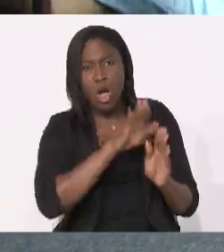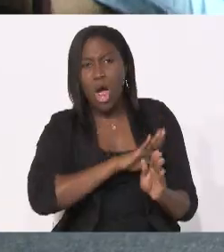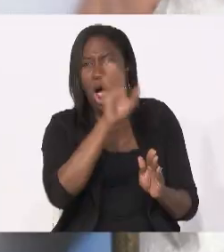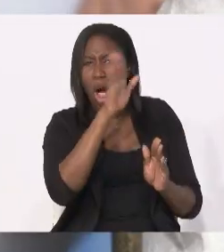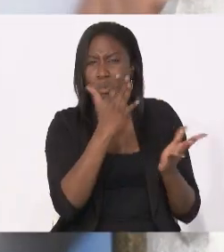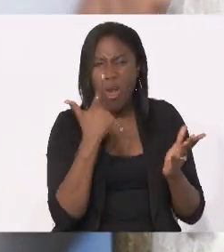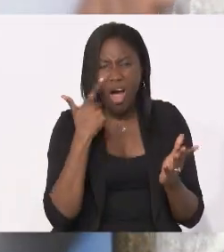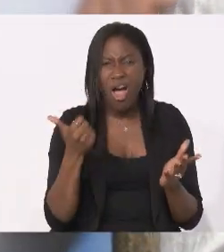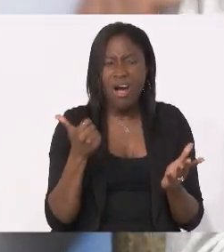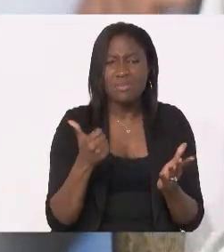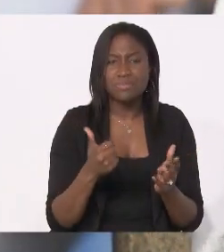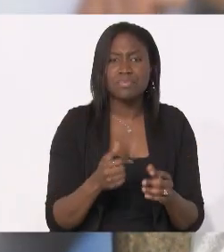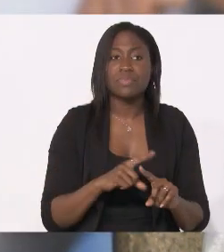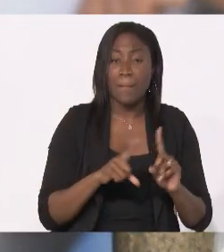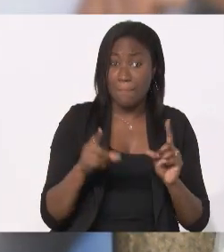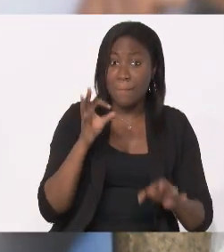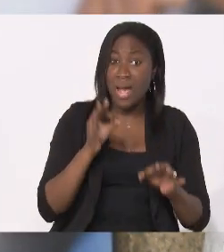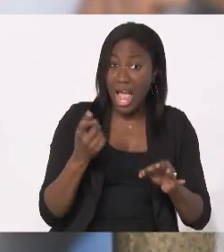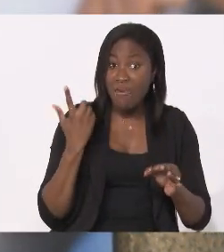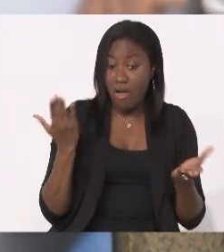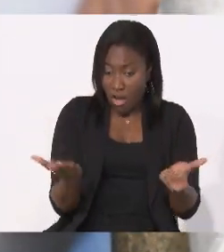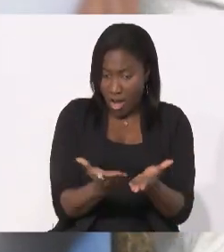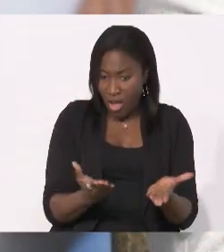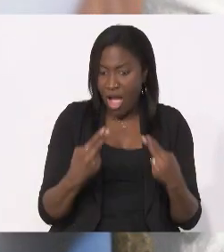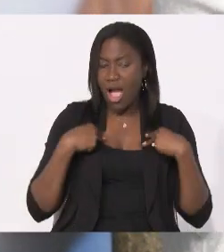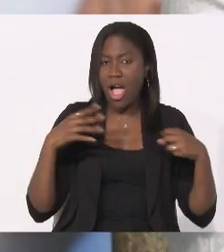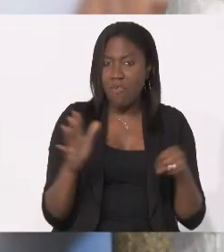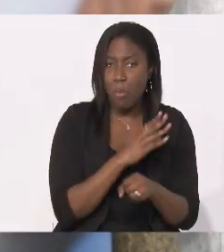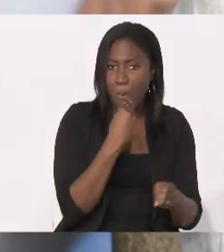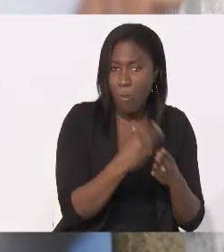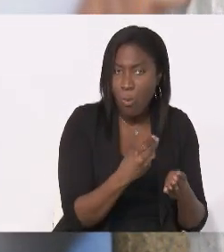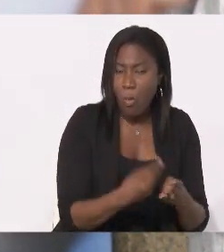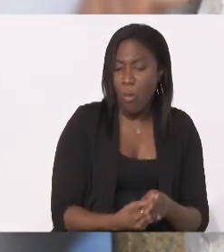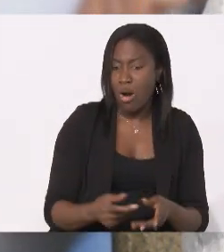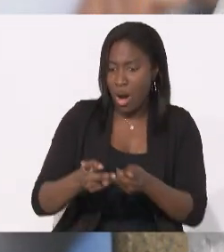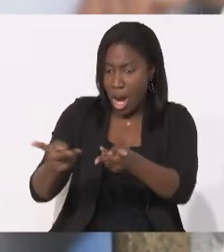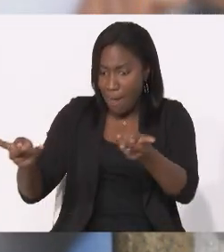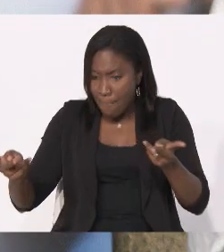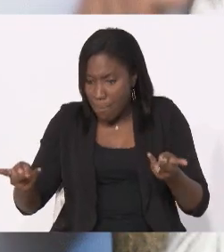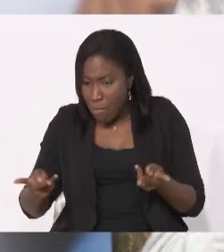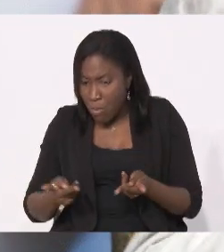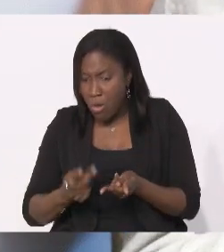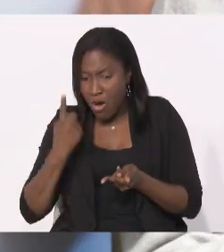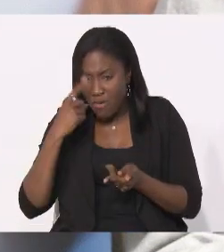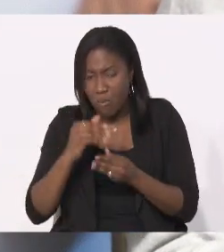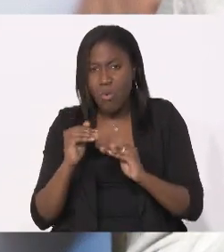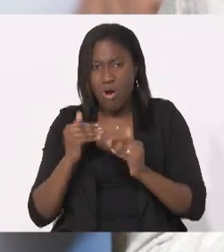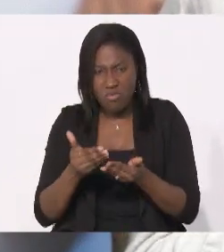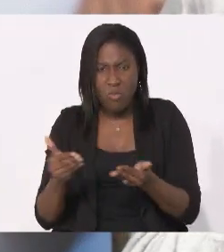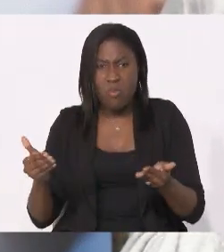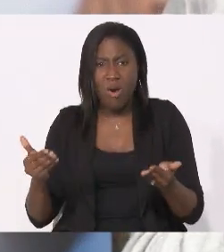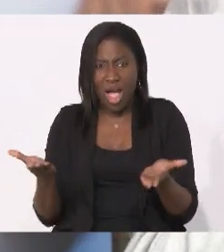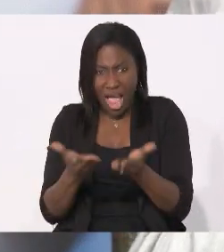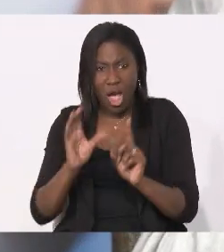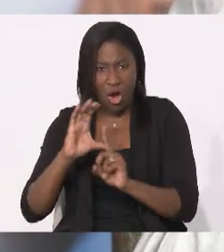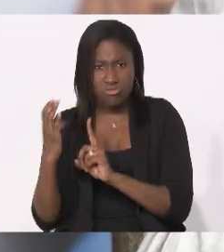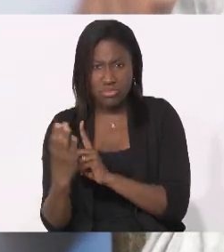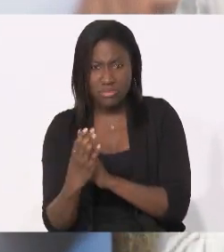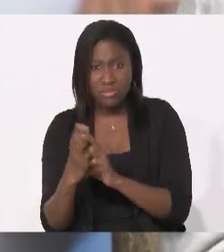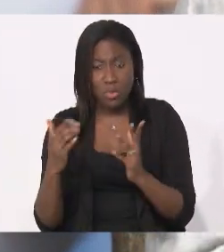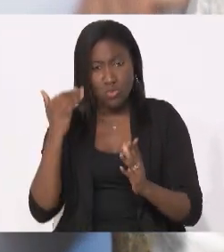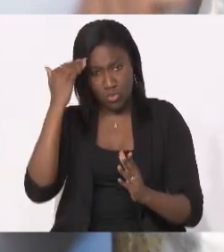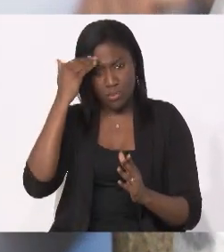Tippy Tambo, because it was people our young people didn't know about our Calypsonians, and our young people didn't know